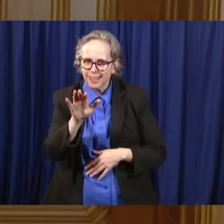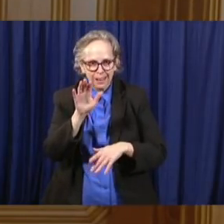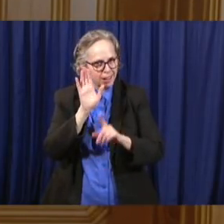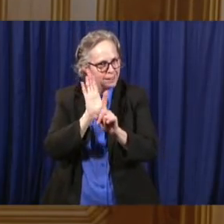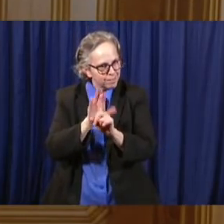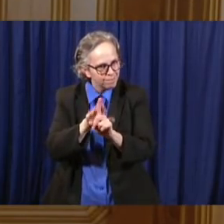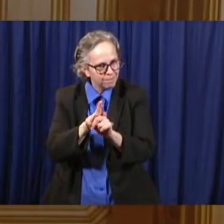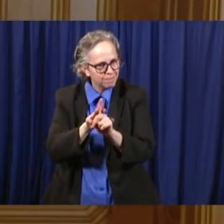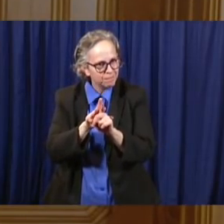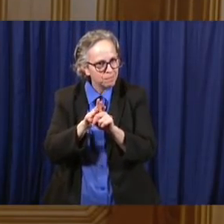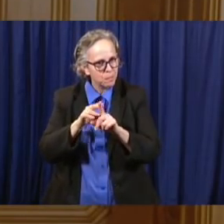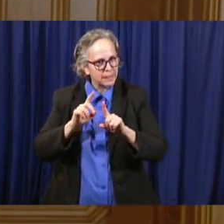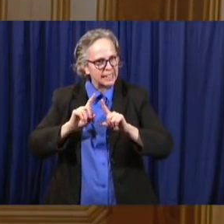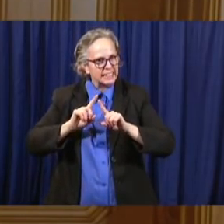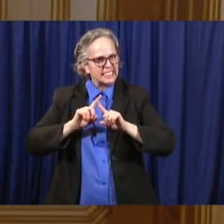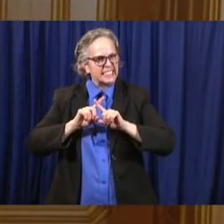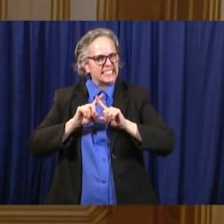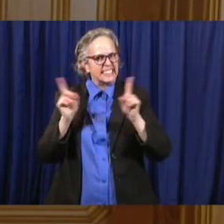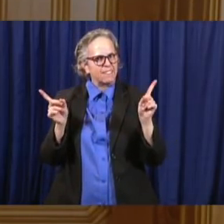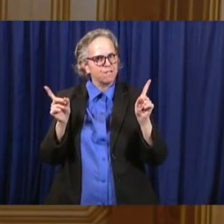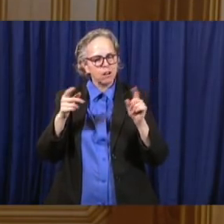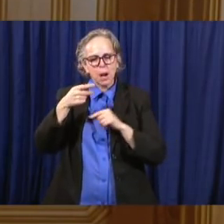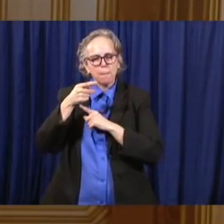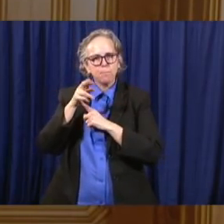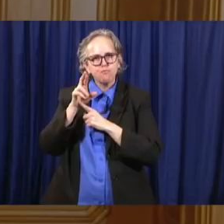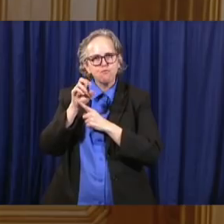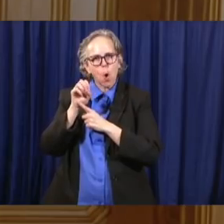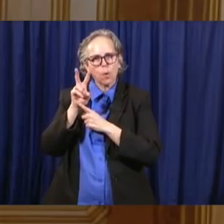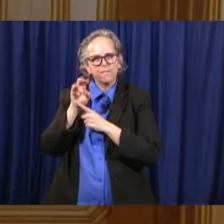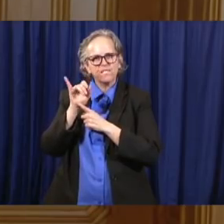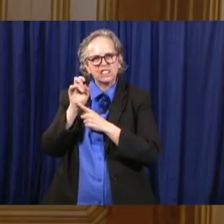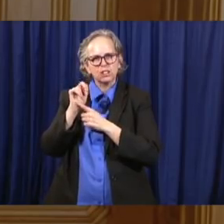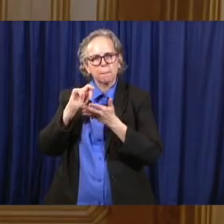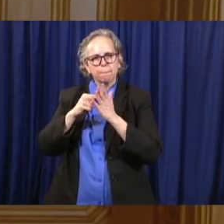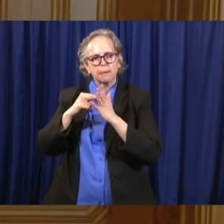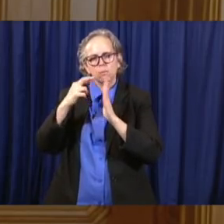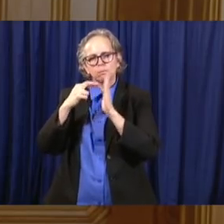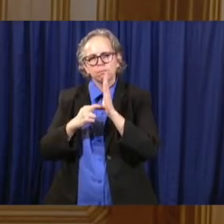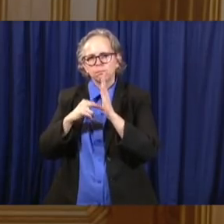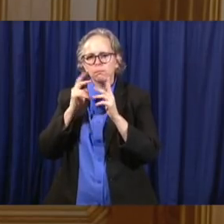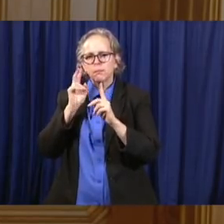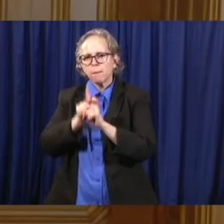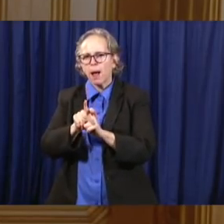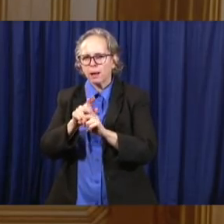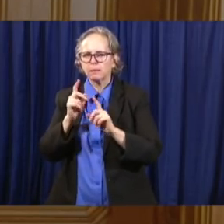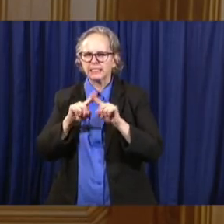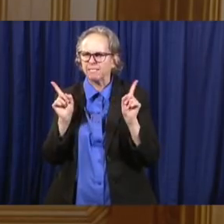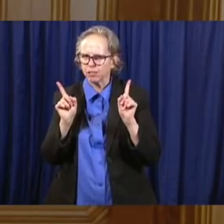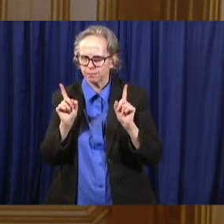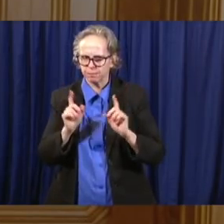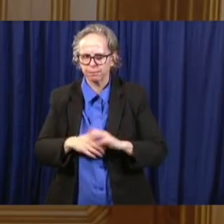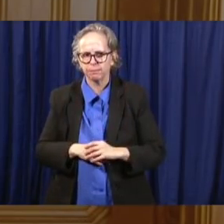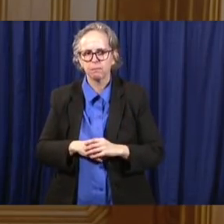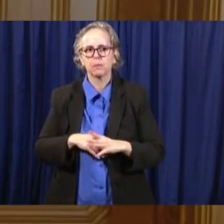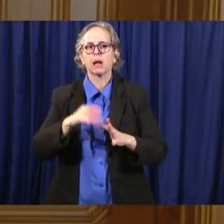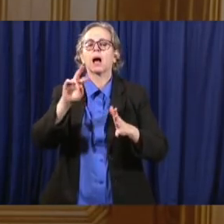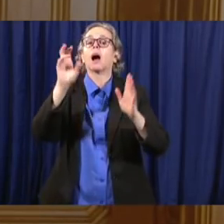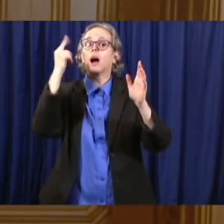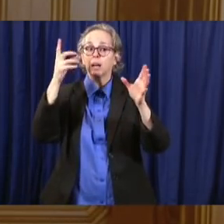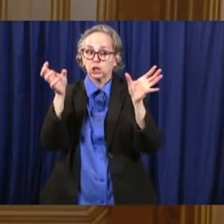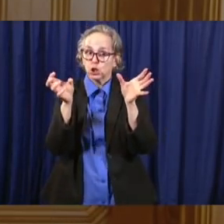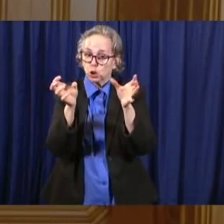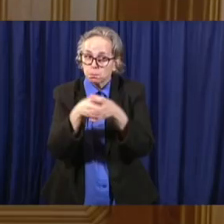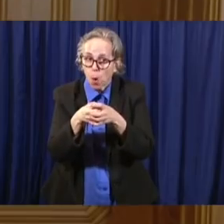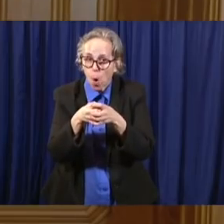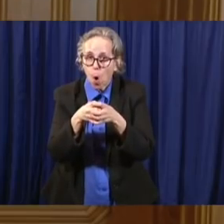provision. There is another much smaller group of inmates who we believe should be considered for release. These are inmates